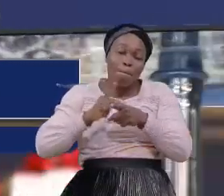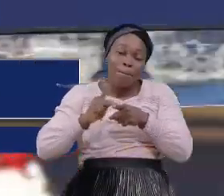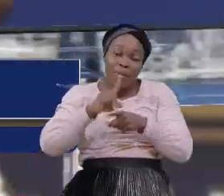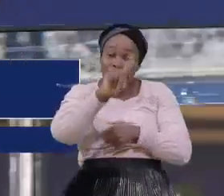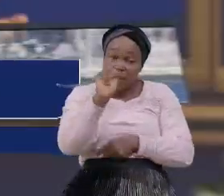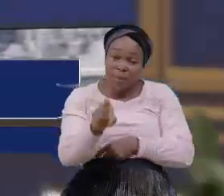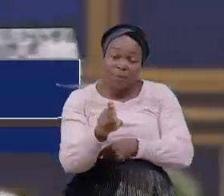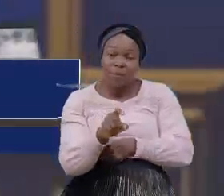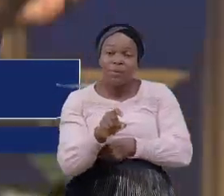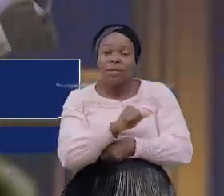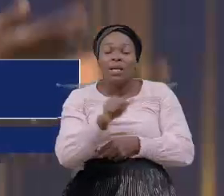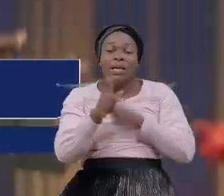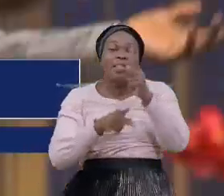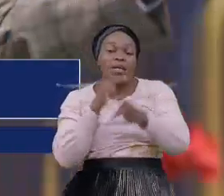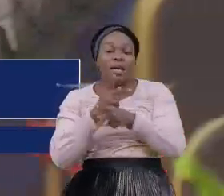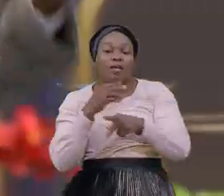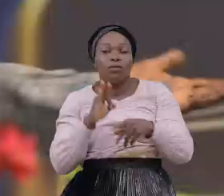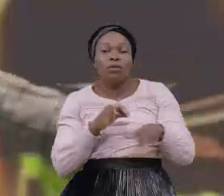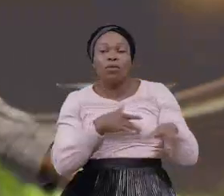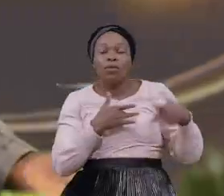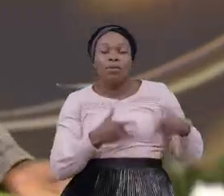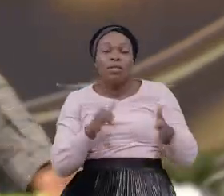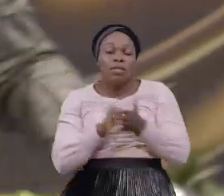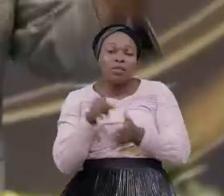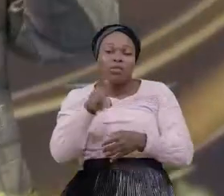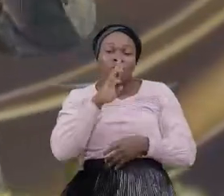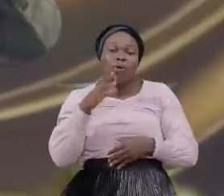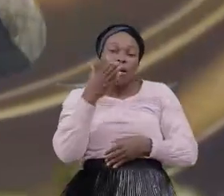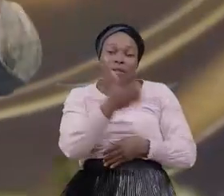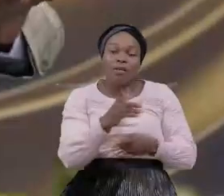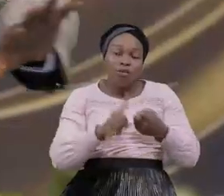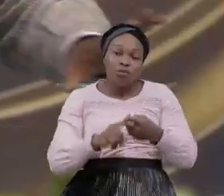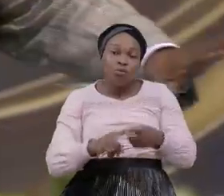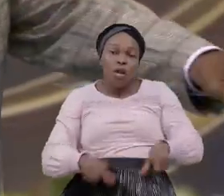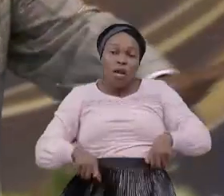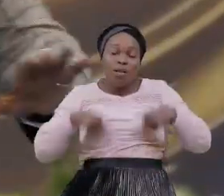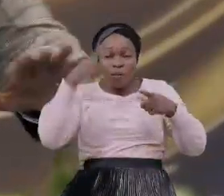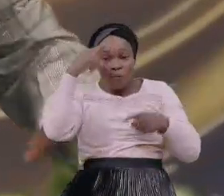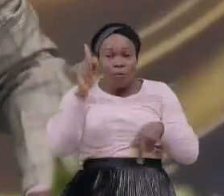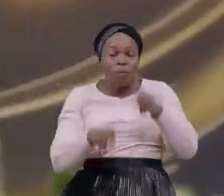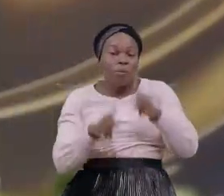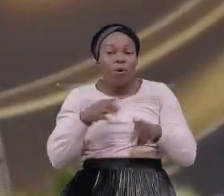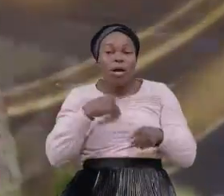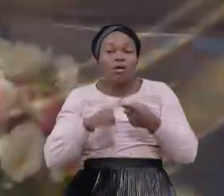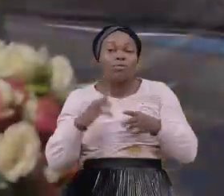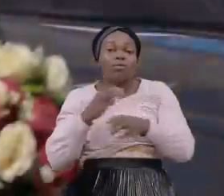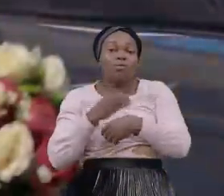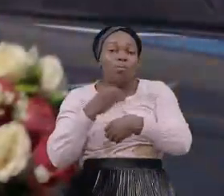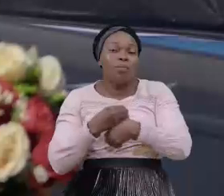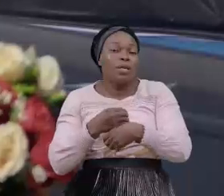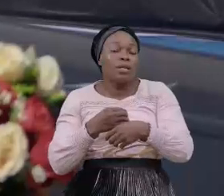know, you are there to live for people, and you are there to make life better